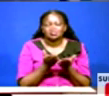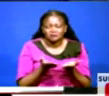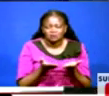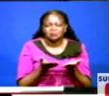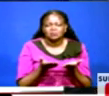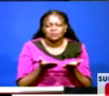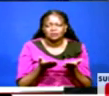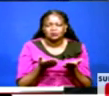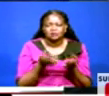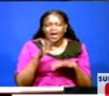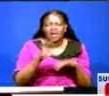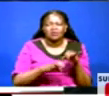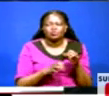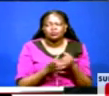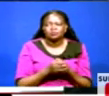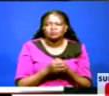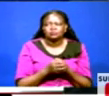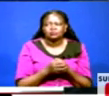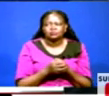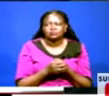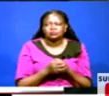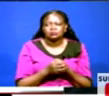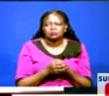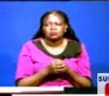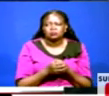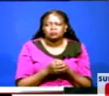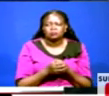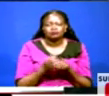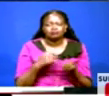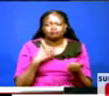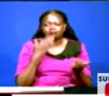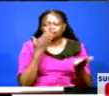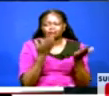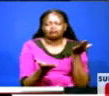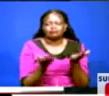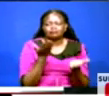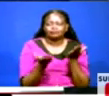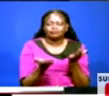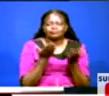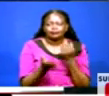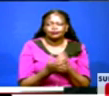livestock. In our own assessment,